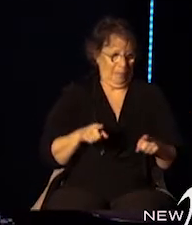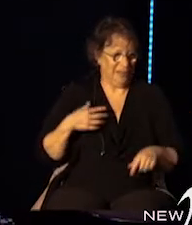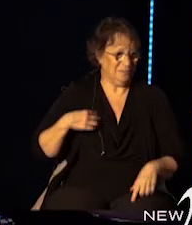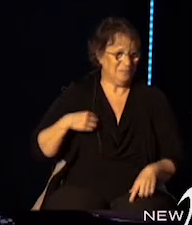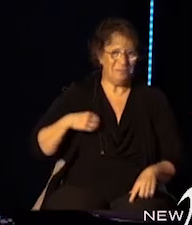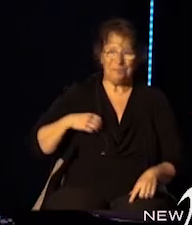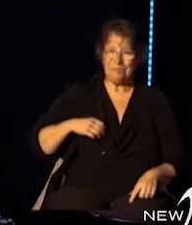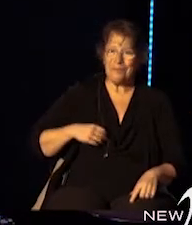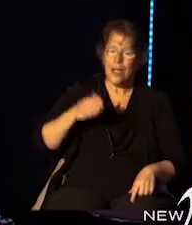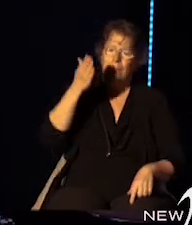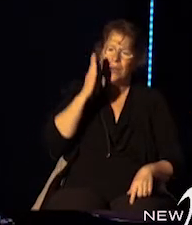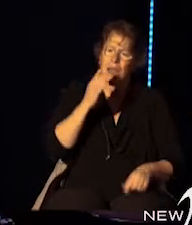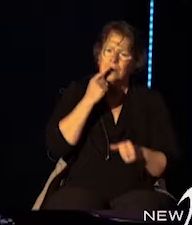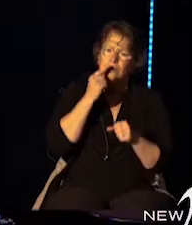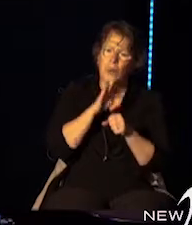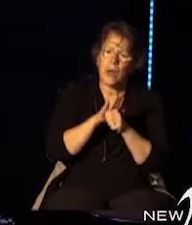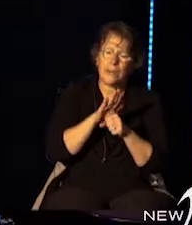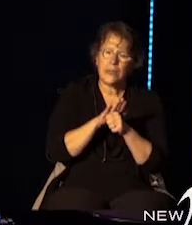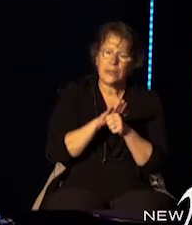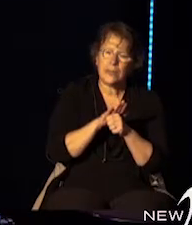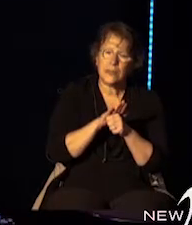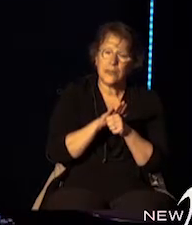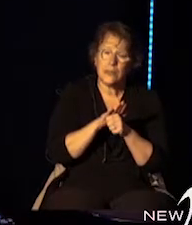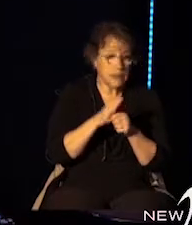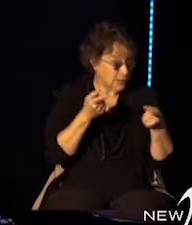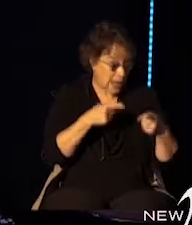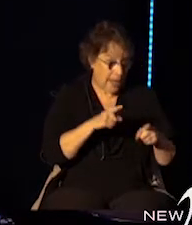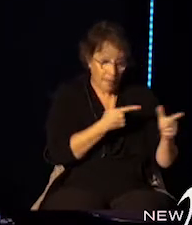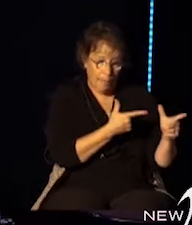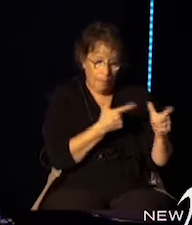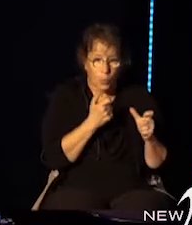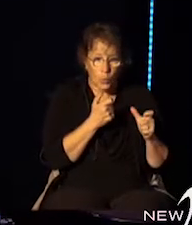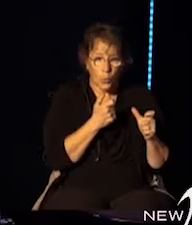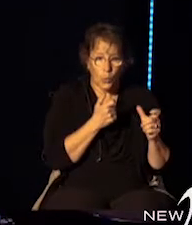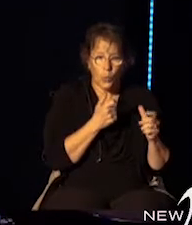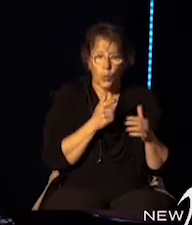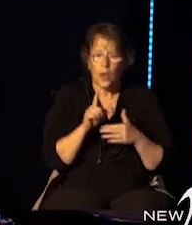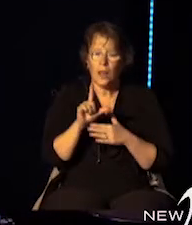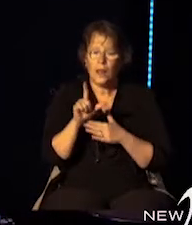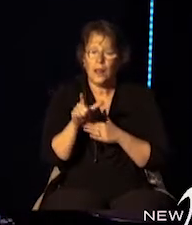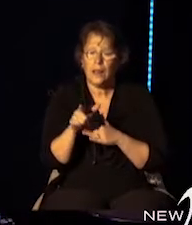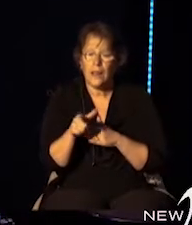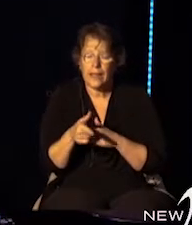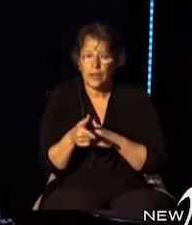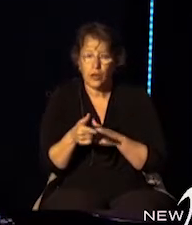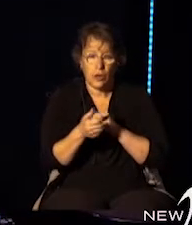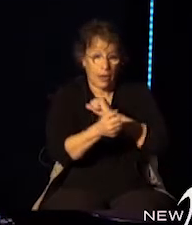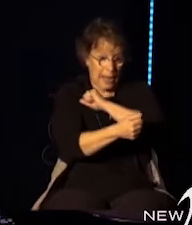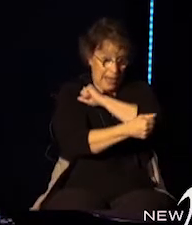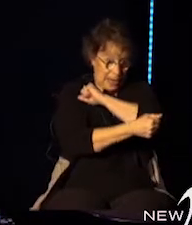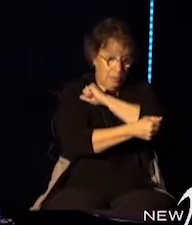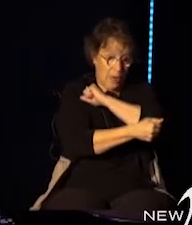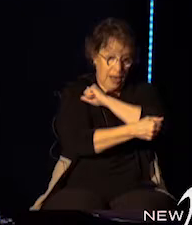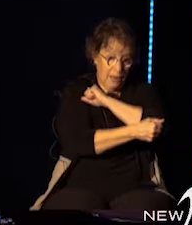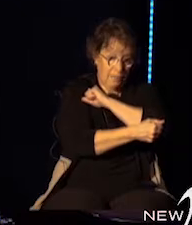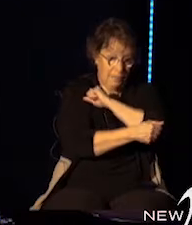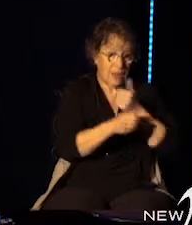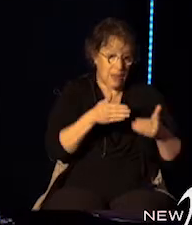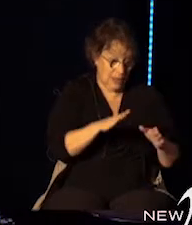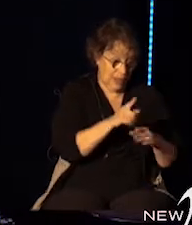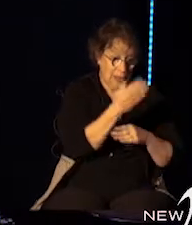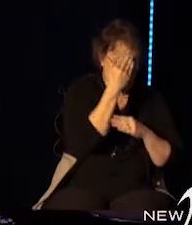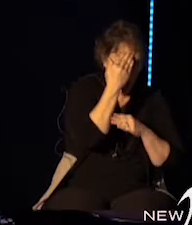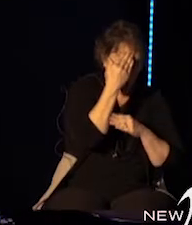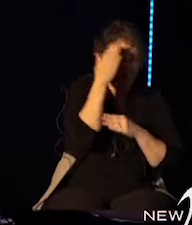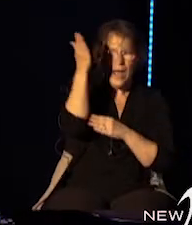slow in coming. So Abraham let God know about it. God was gracious enough to reiterate his promise to Abraham in